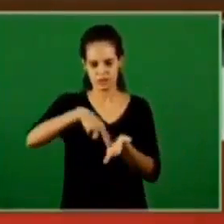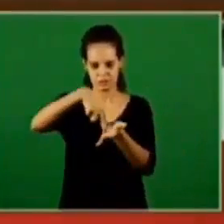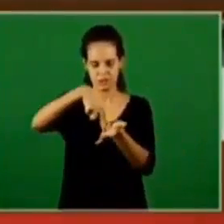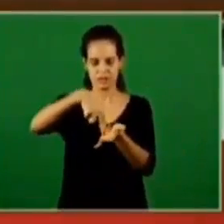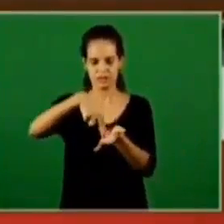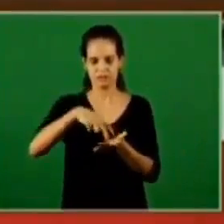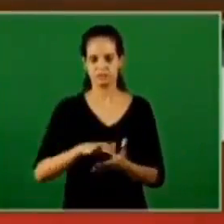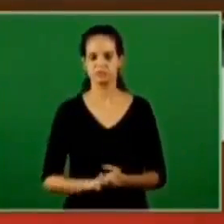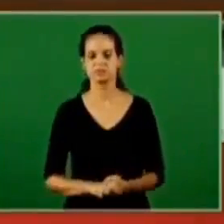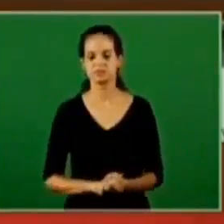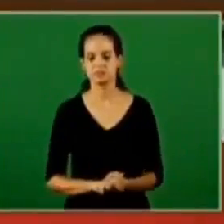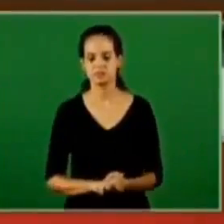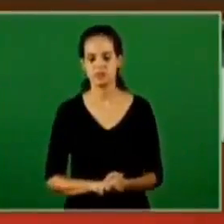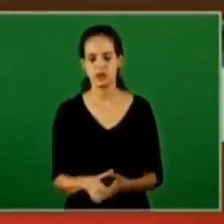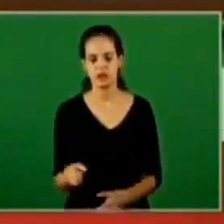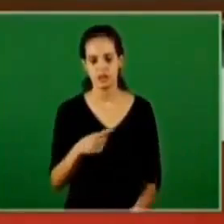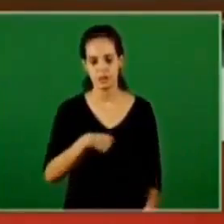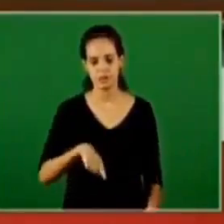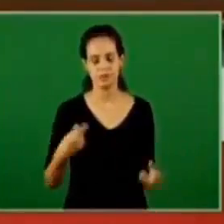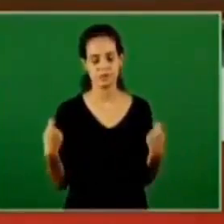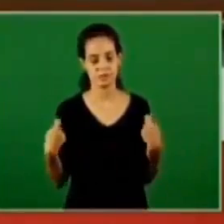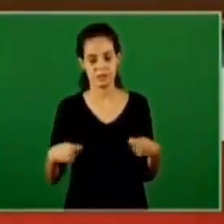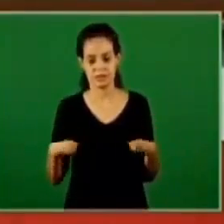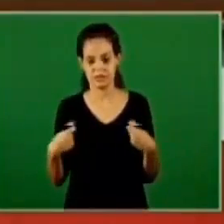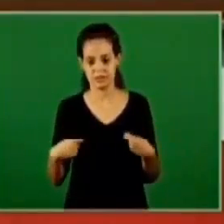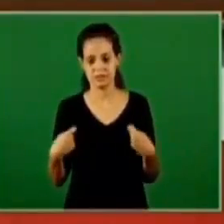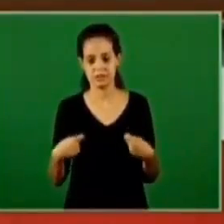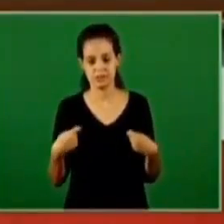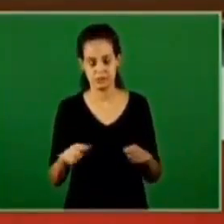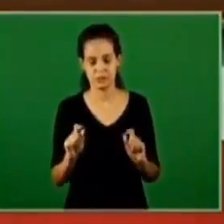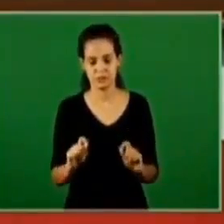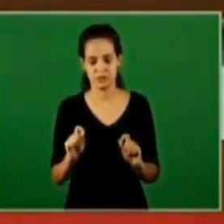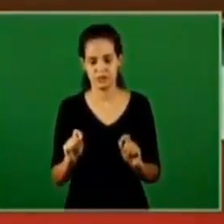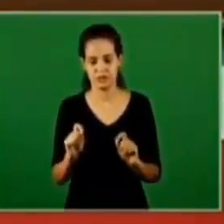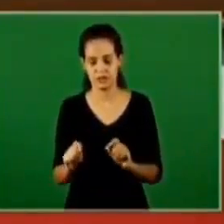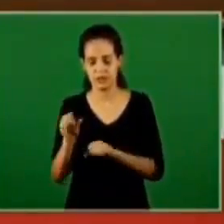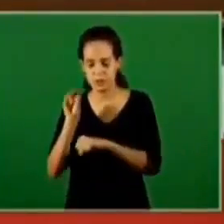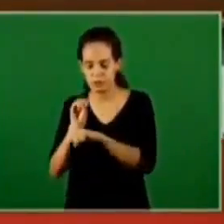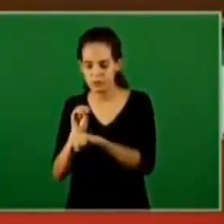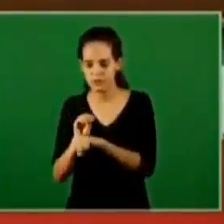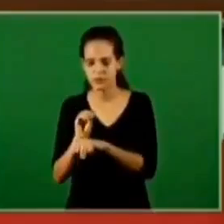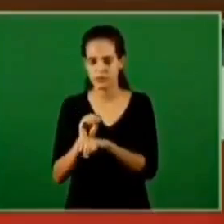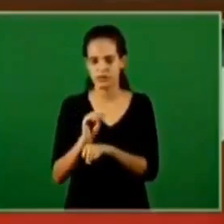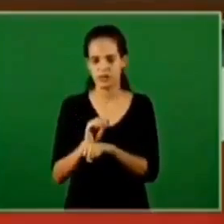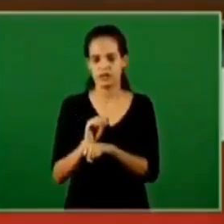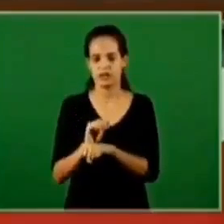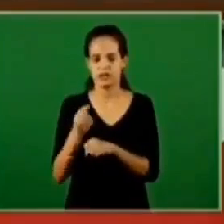Are you going to change? You're going to change. We hope that you take care of this.